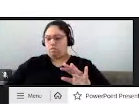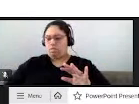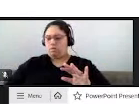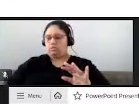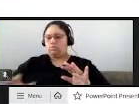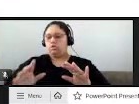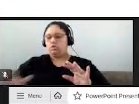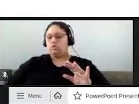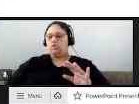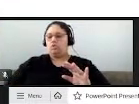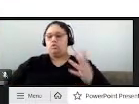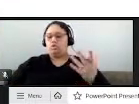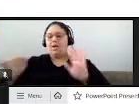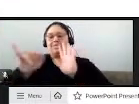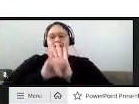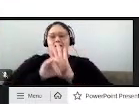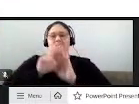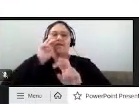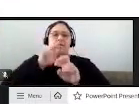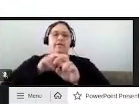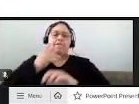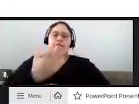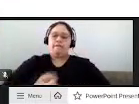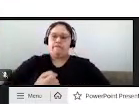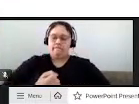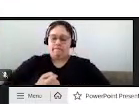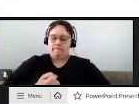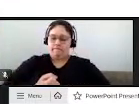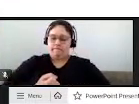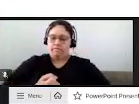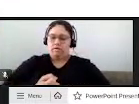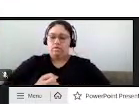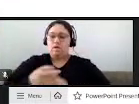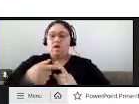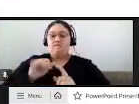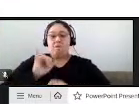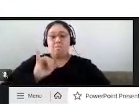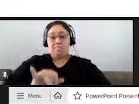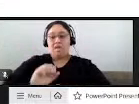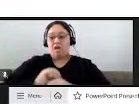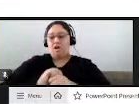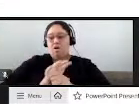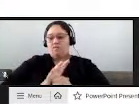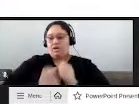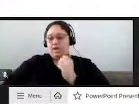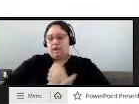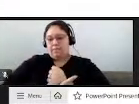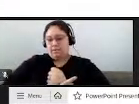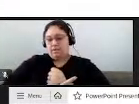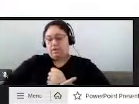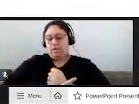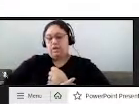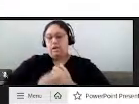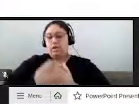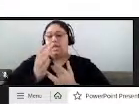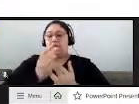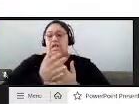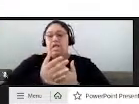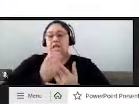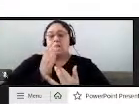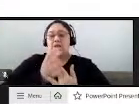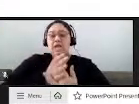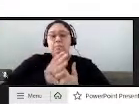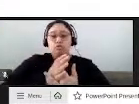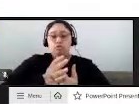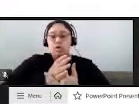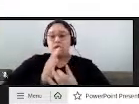for that. And then from there, the COVID happened. In between